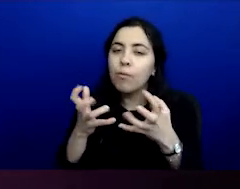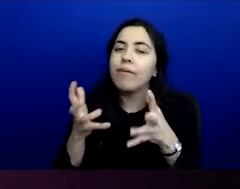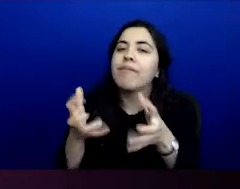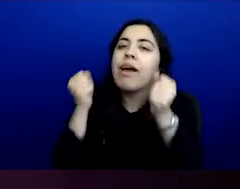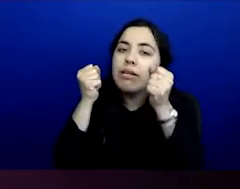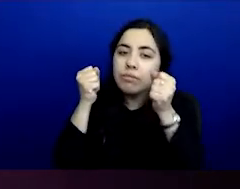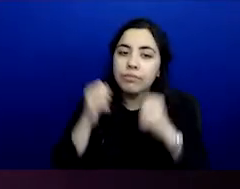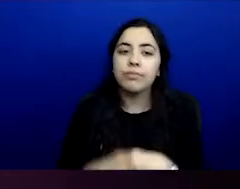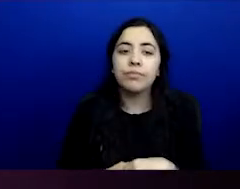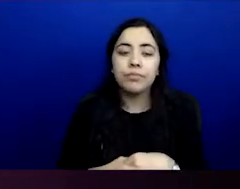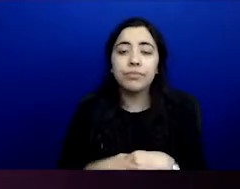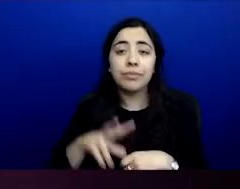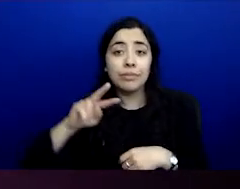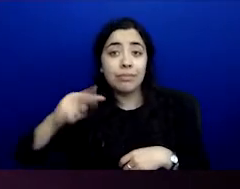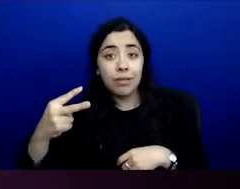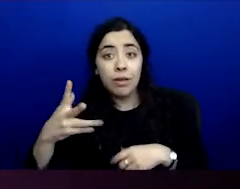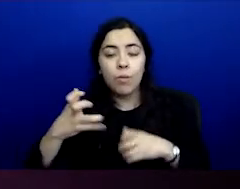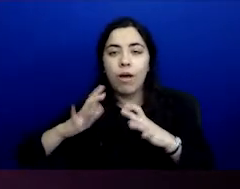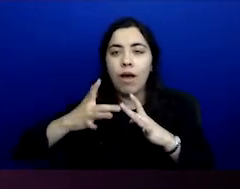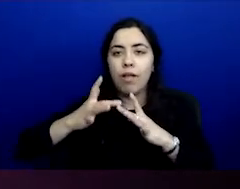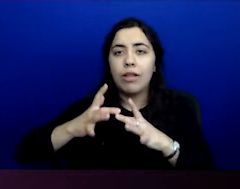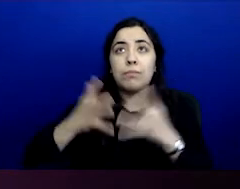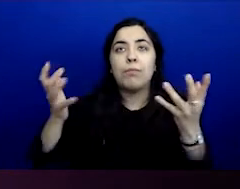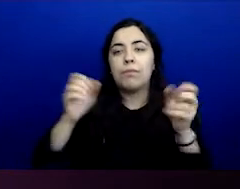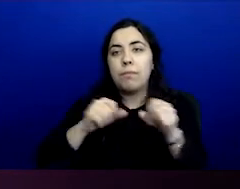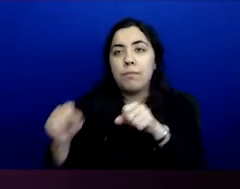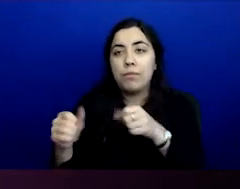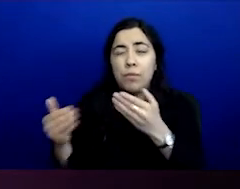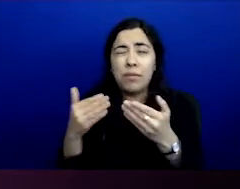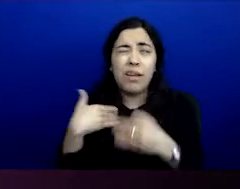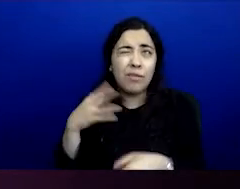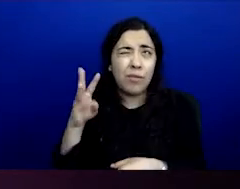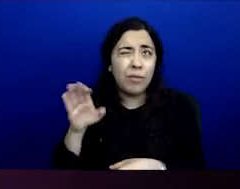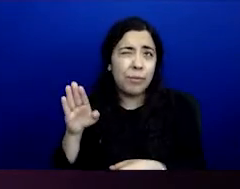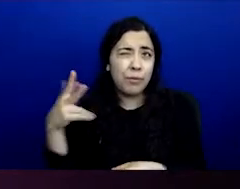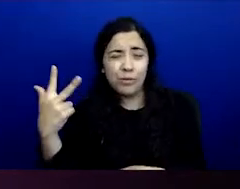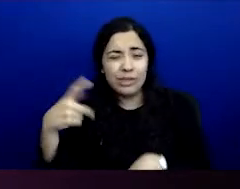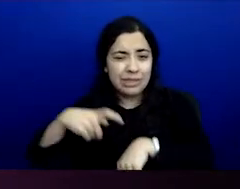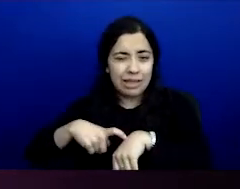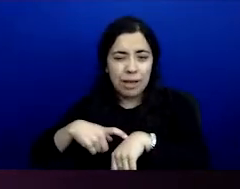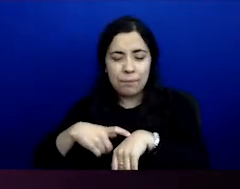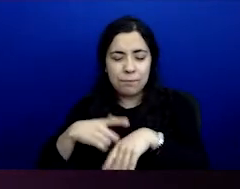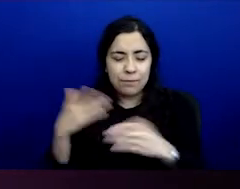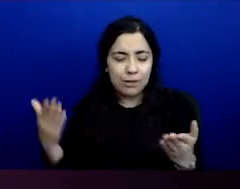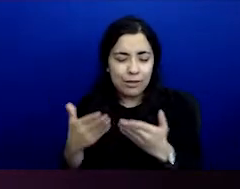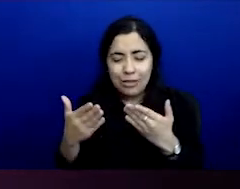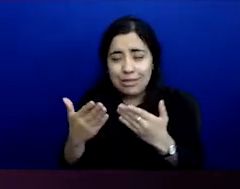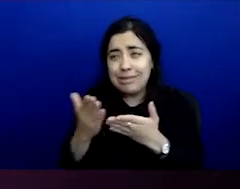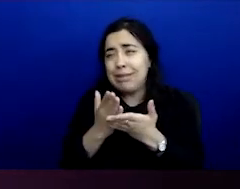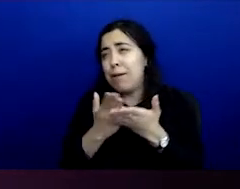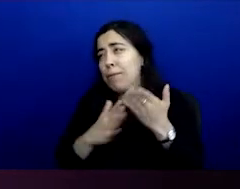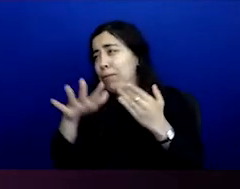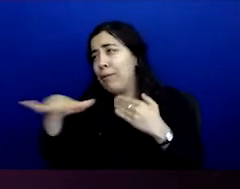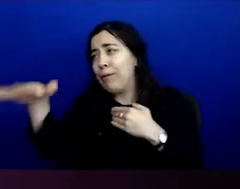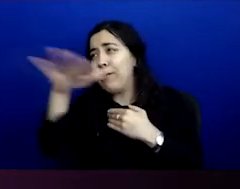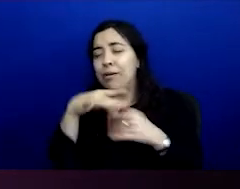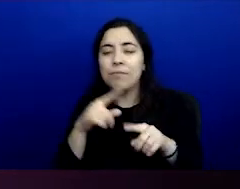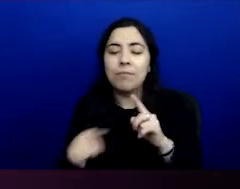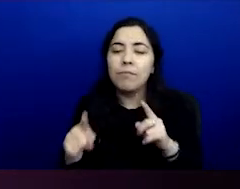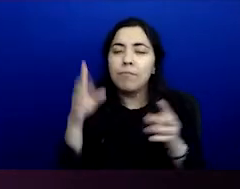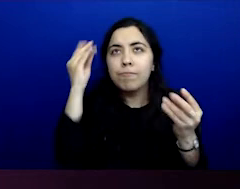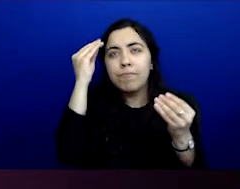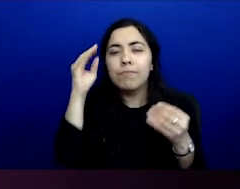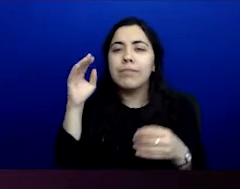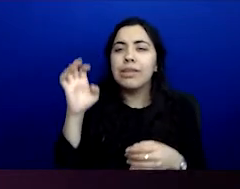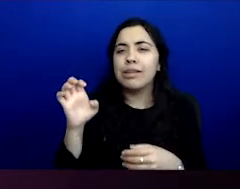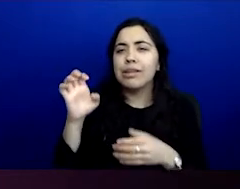be online as much as possible. There's probably a Web3 tie-in here somewhere. But if you think about e-commerce, for